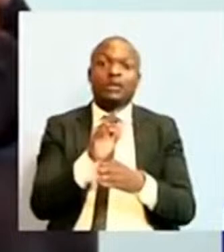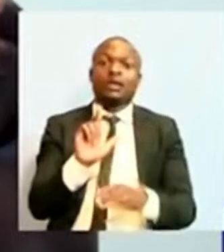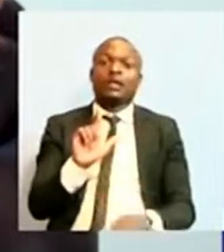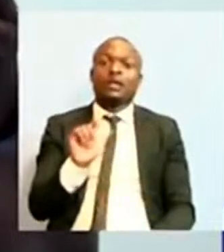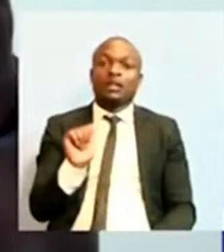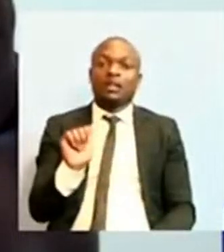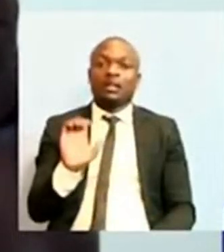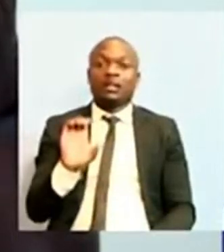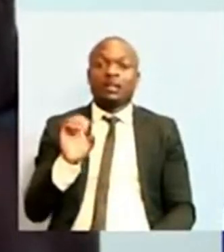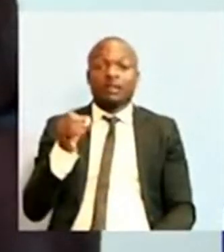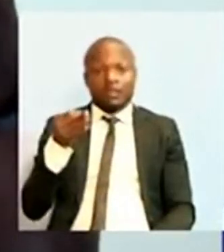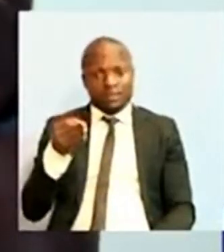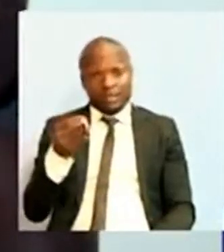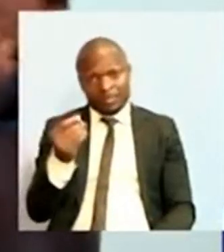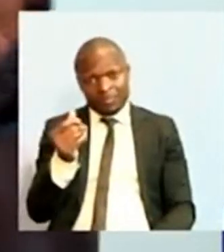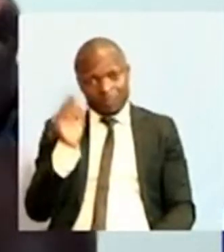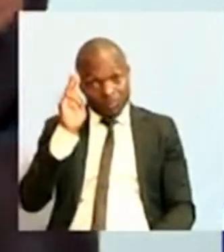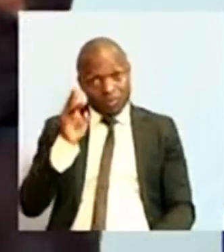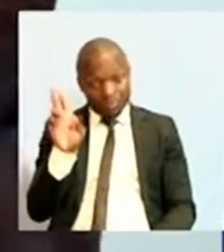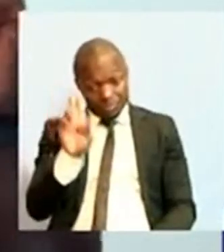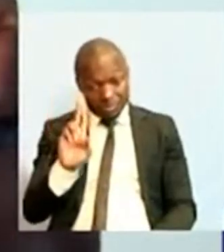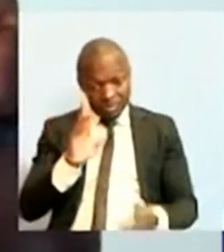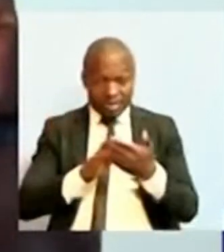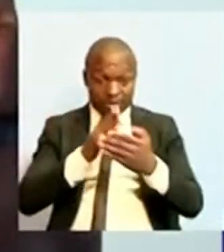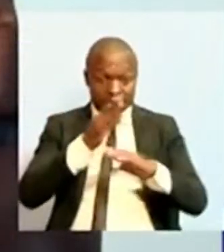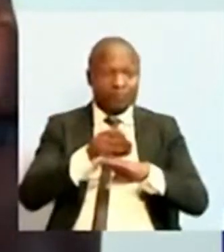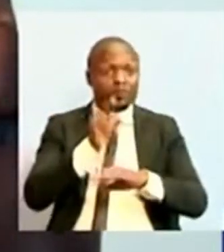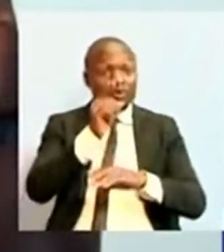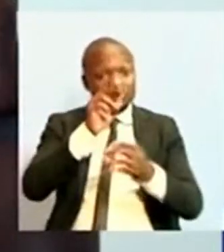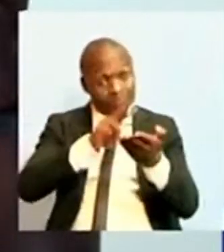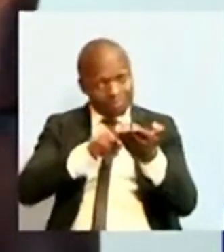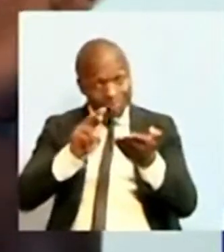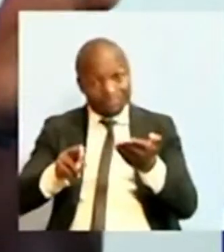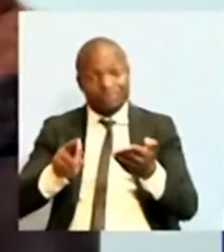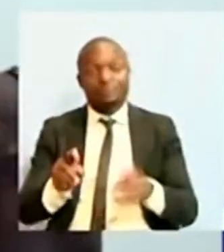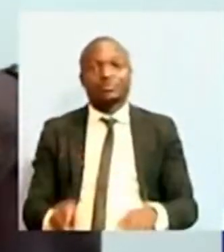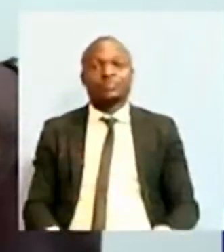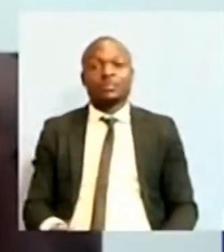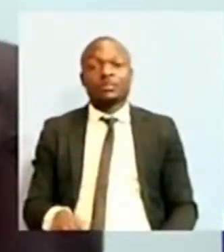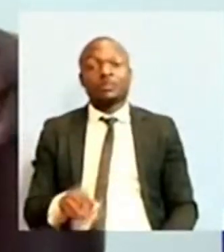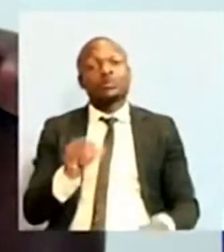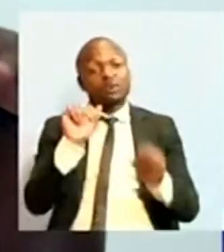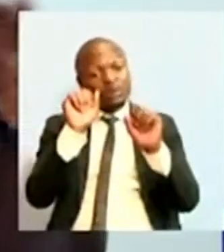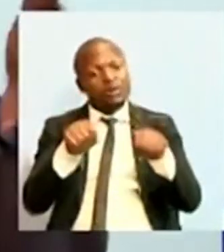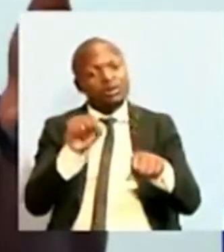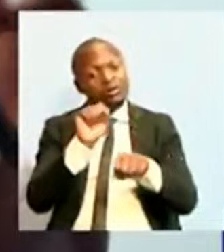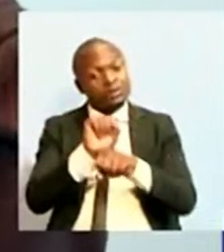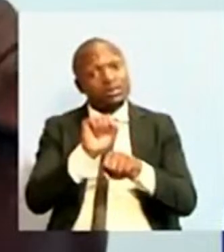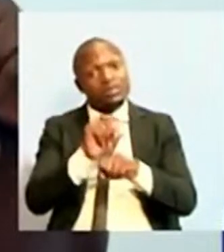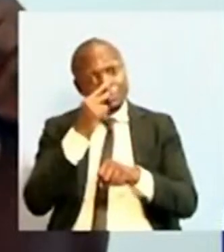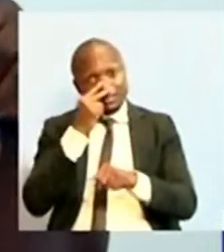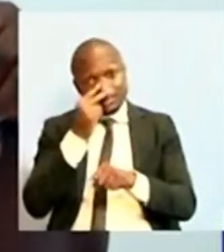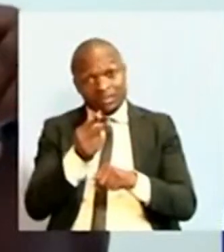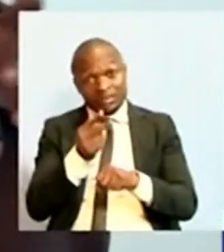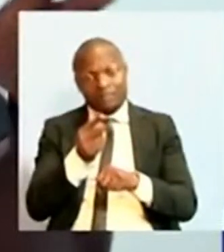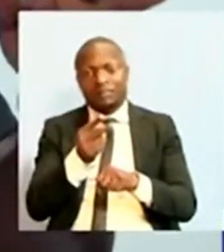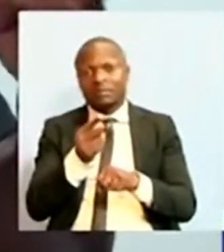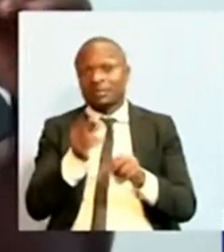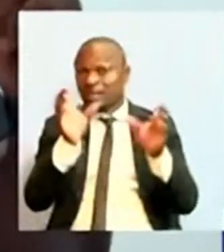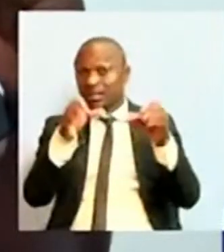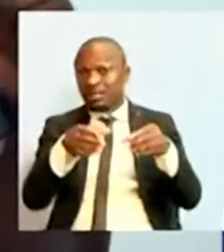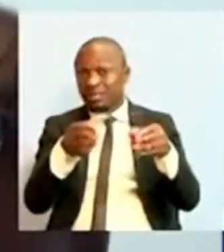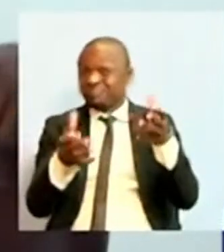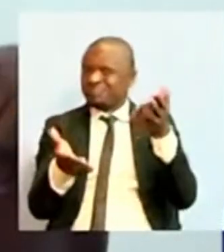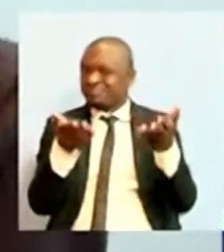money that is going to be used after you retire. You may be working, I can see council maybe